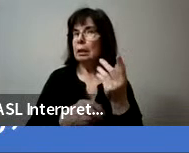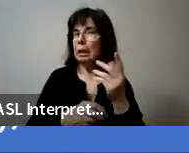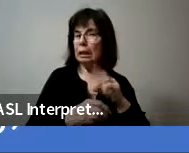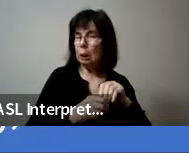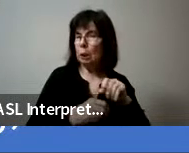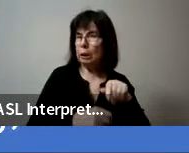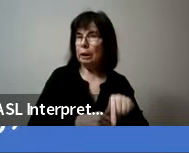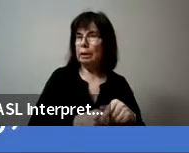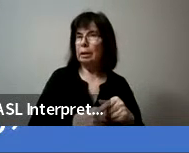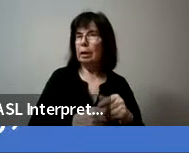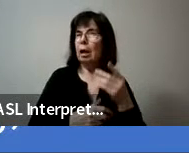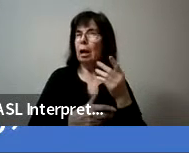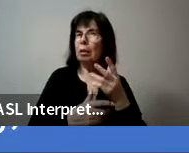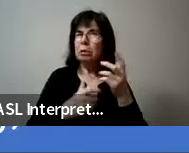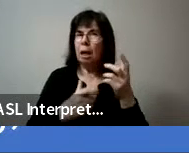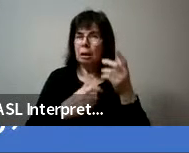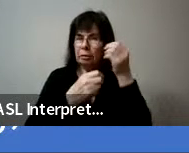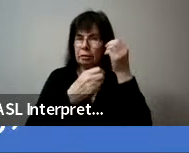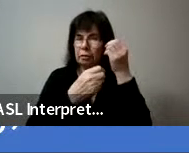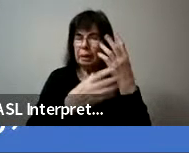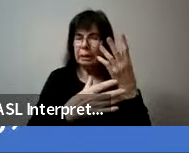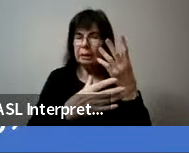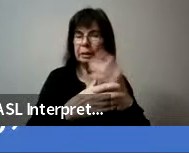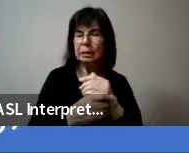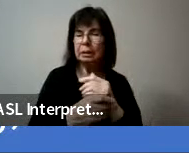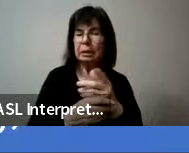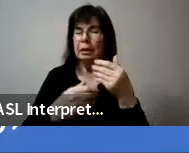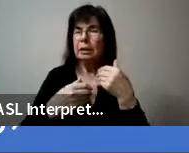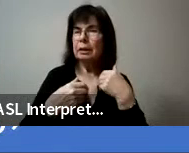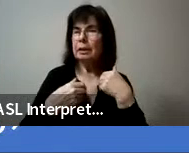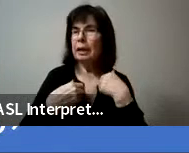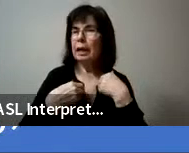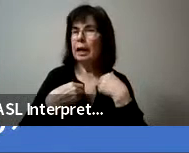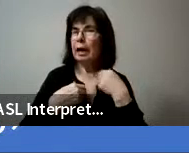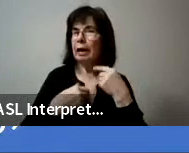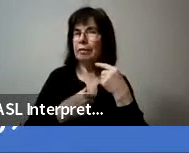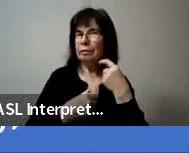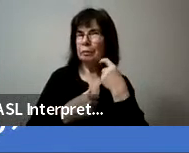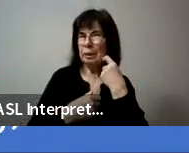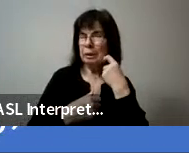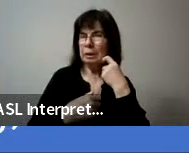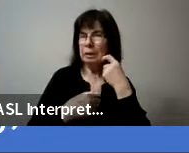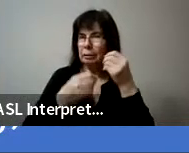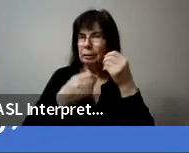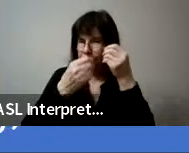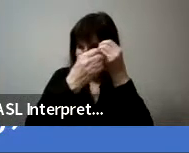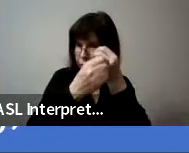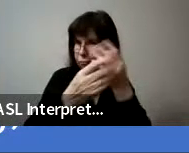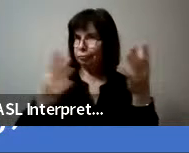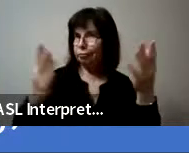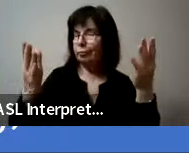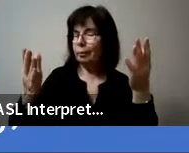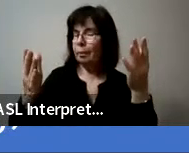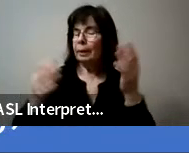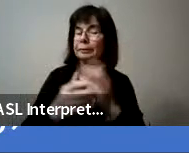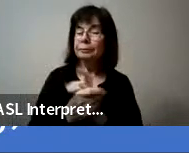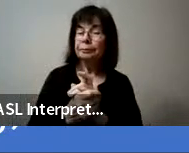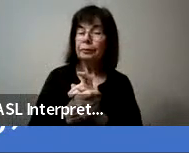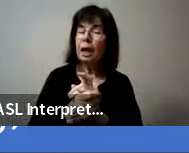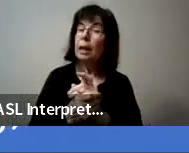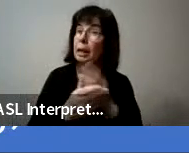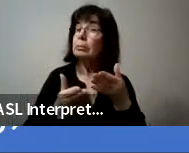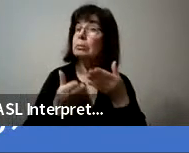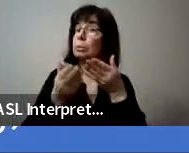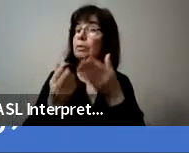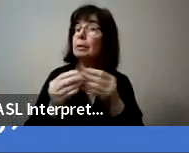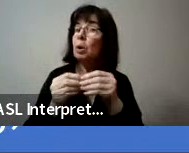of the messaging that they have released in the past week. They are also planning on providing additional